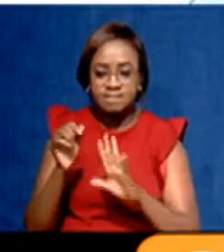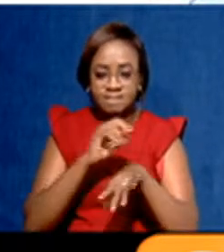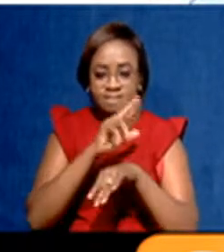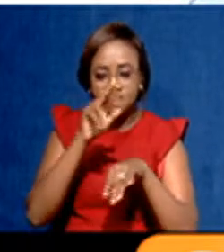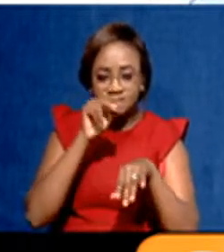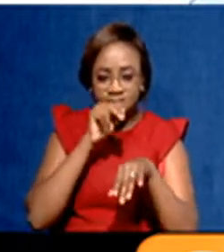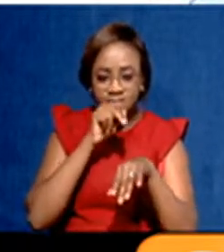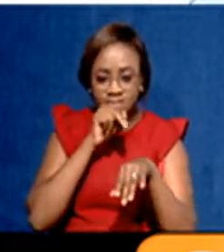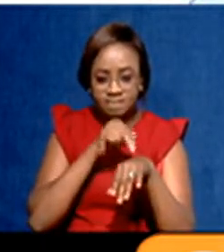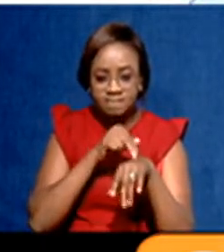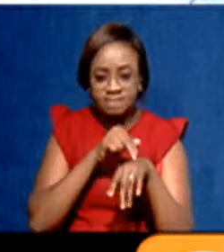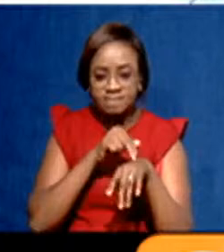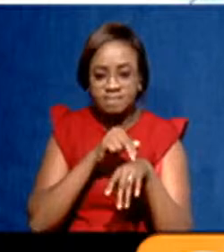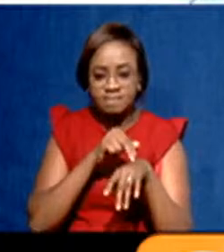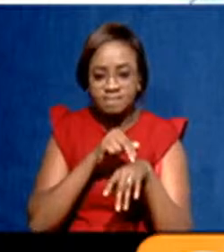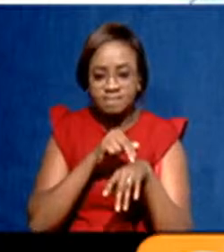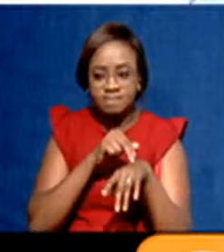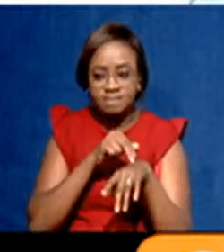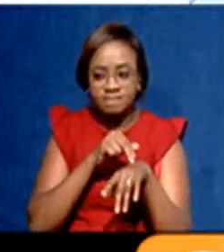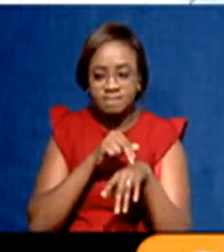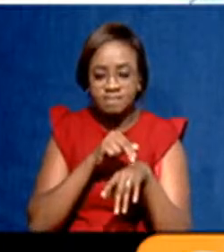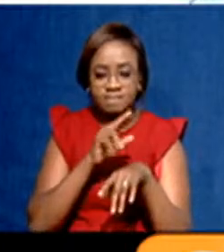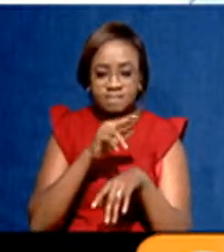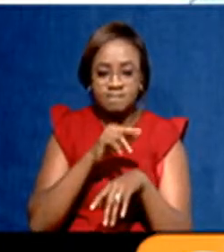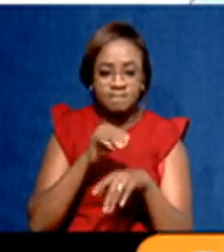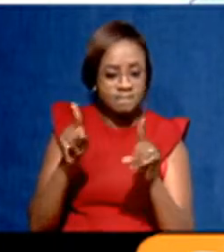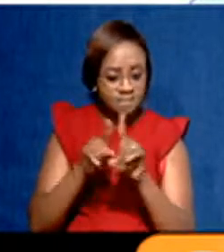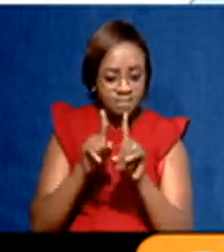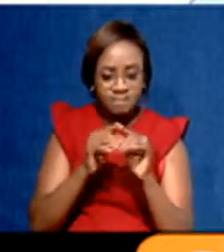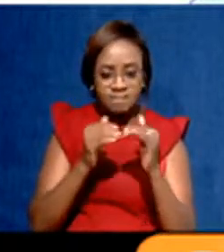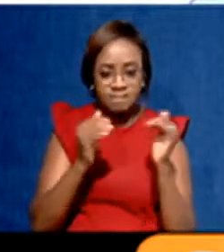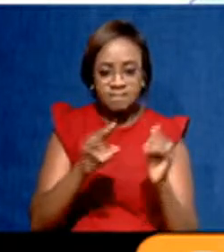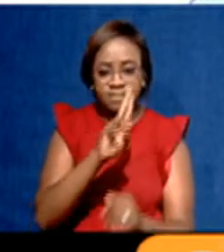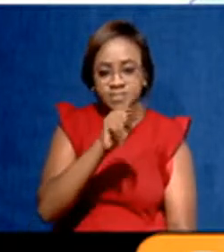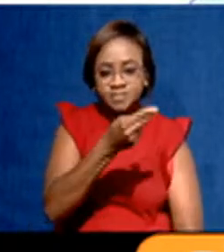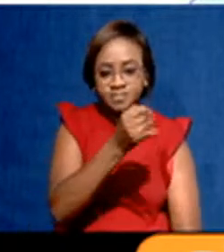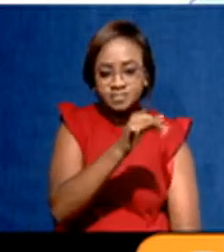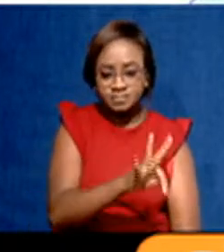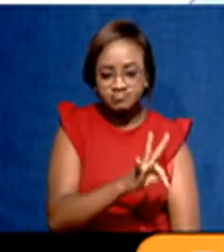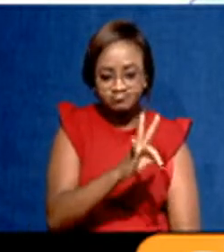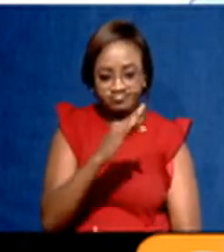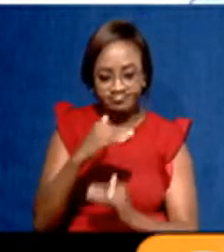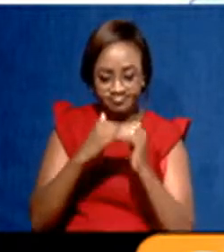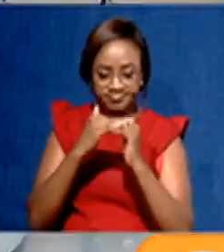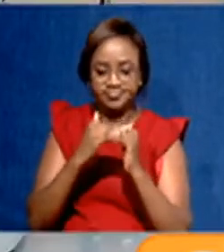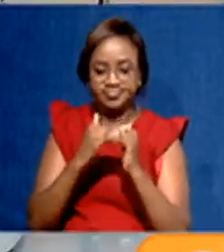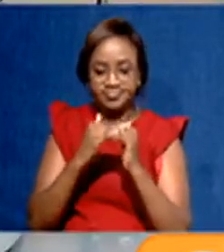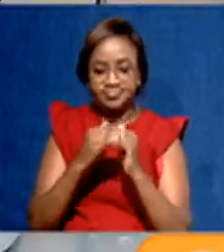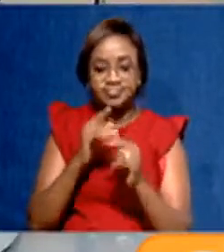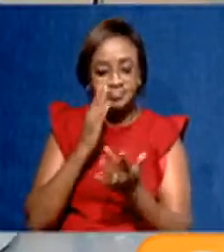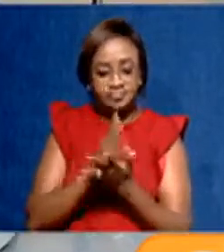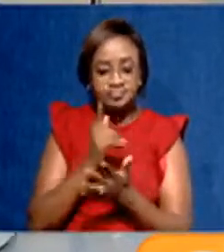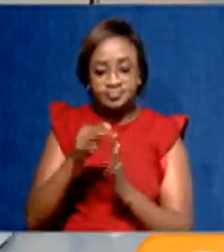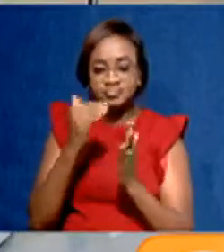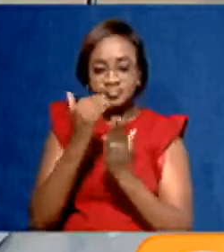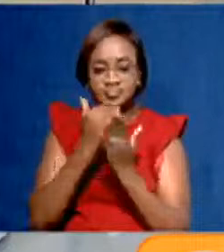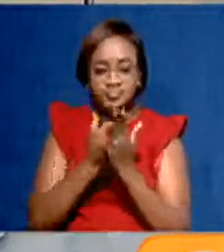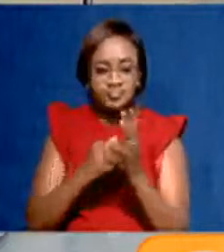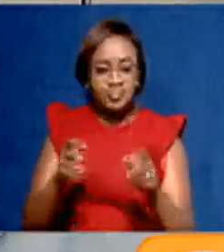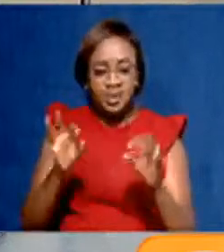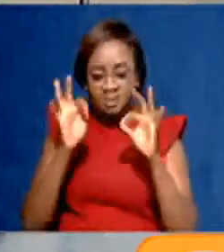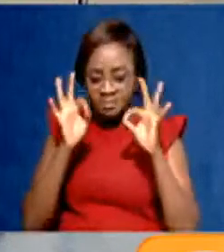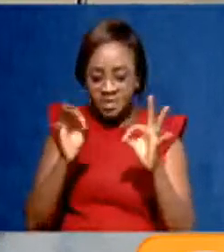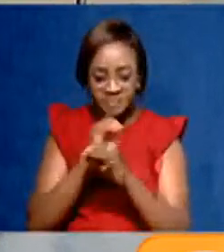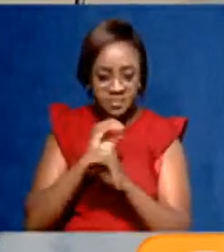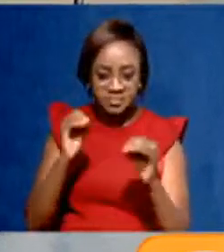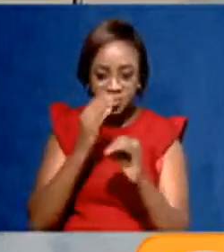National Hospital Insurance Fund. This, of course, Governor, is not the perfect program. You're trying to remedy a